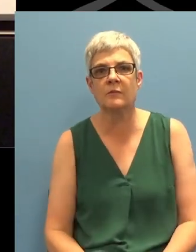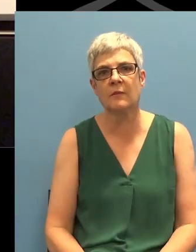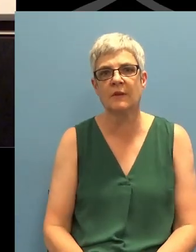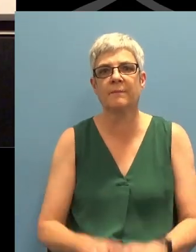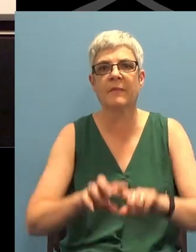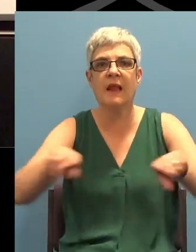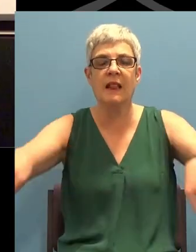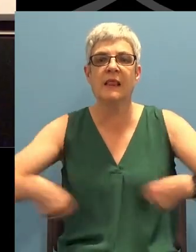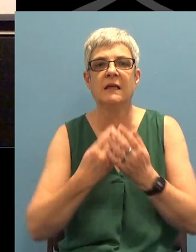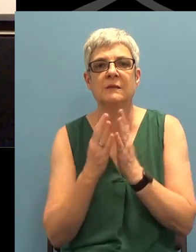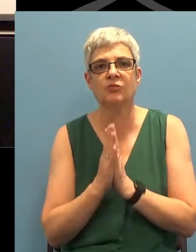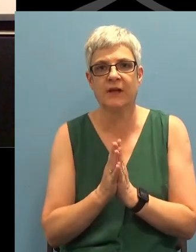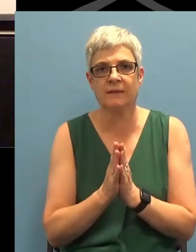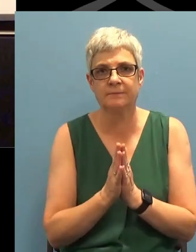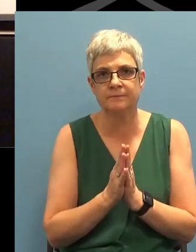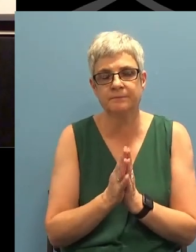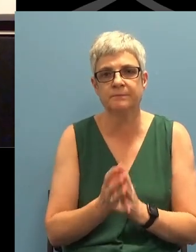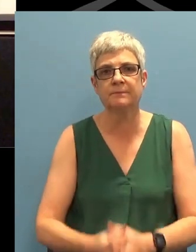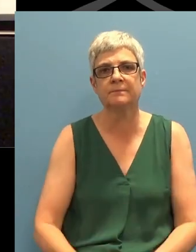Let's pray.